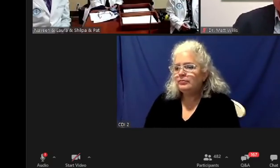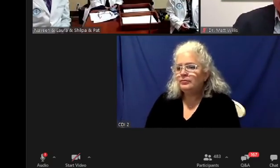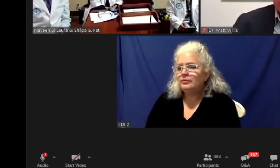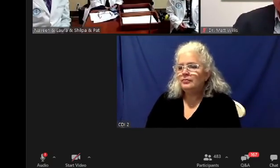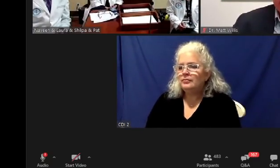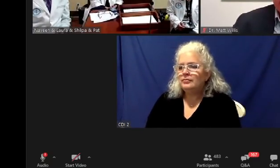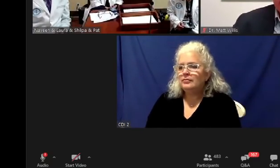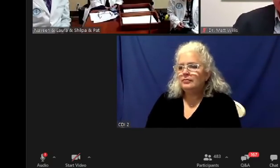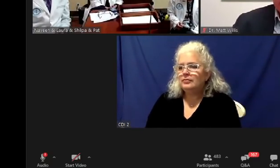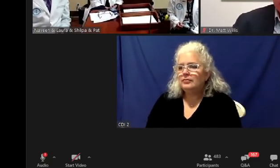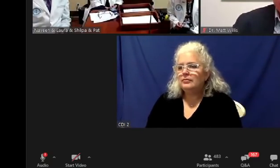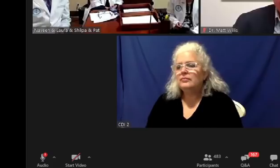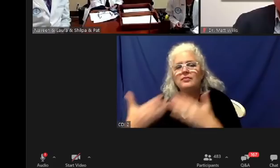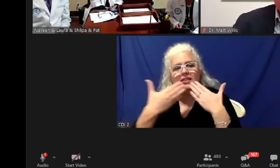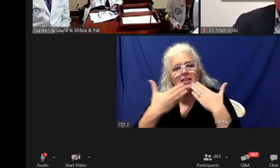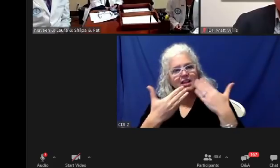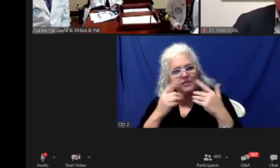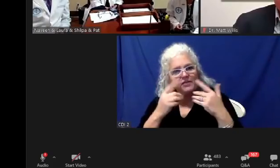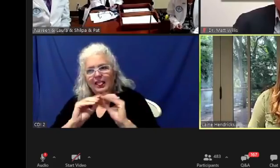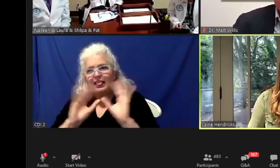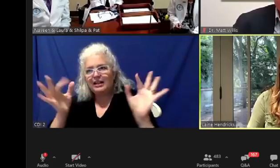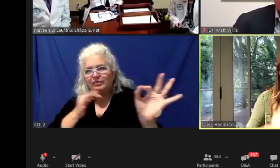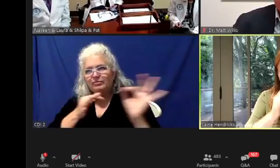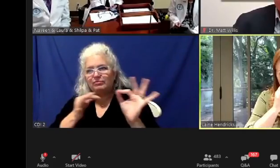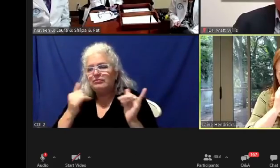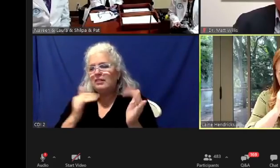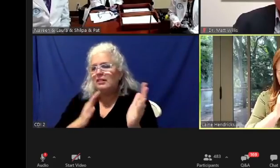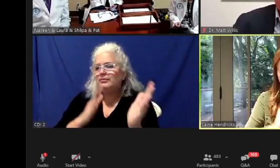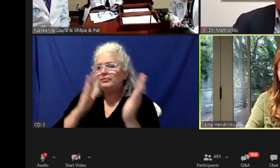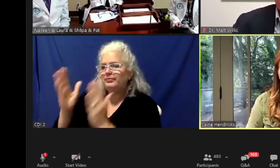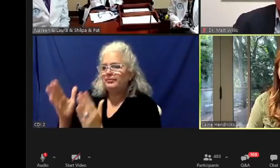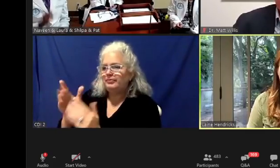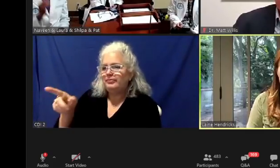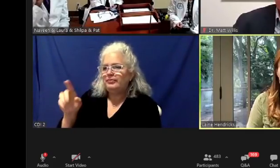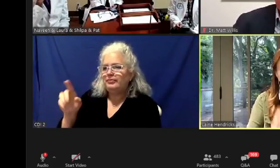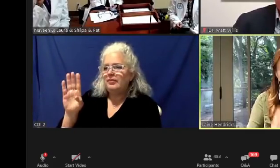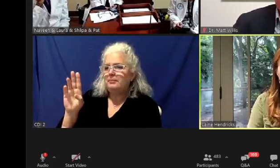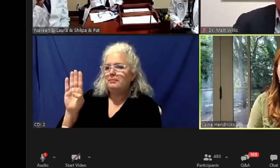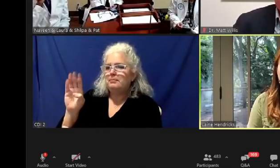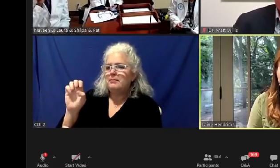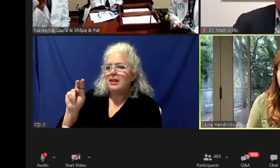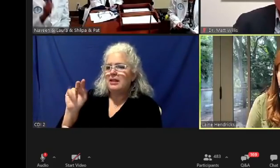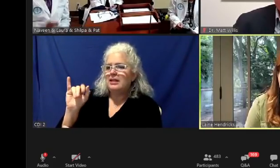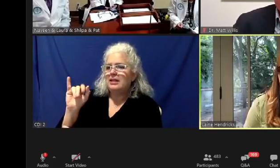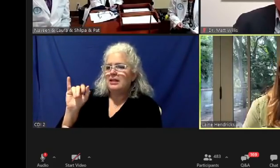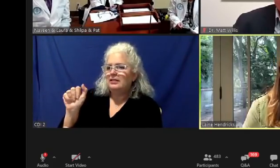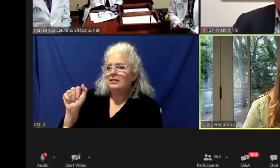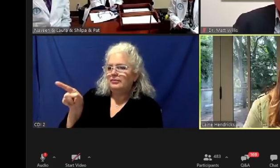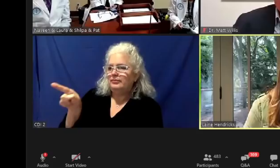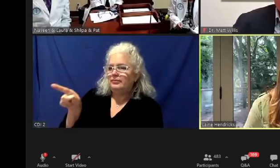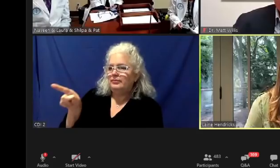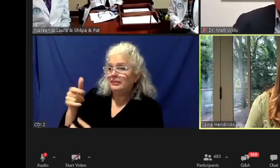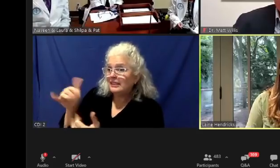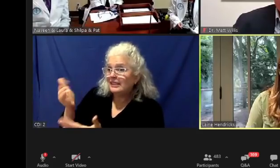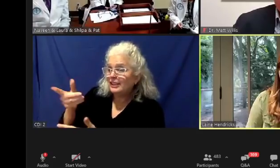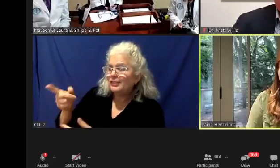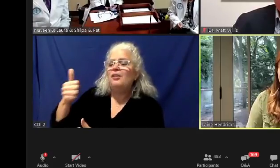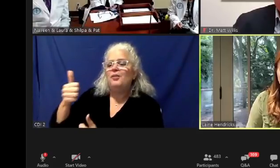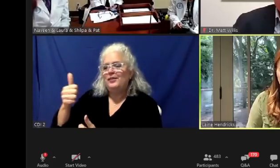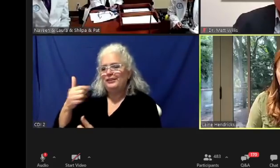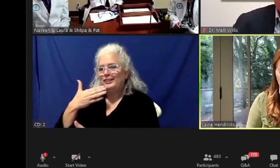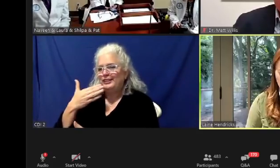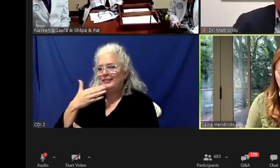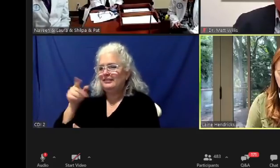to Benita McLaren, who I think is still with us. I know she had to cut to another meeting. Oh, good. You're still here. We've had a couple of